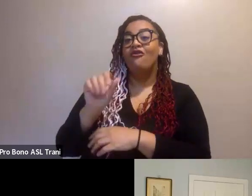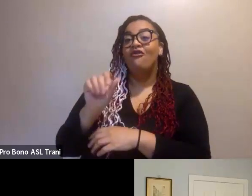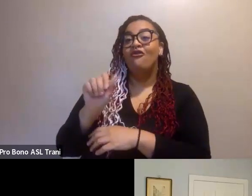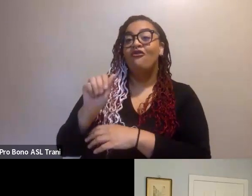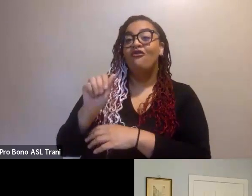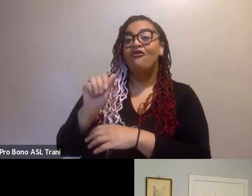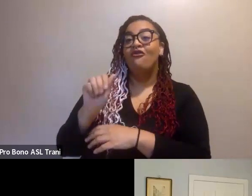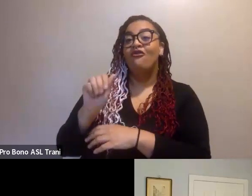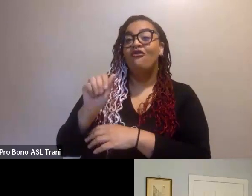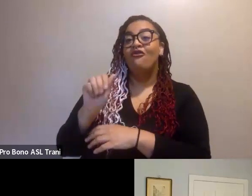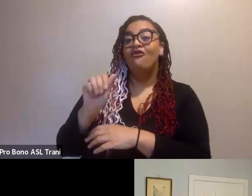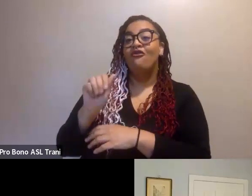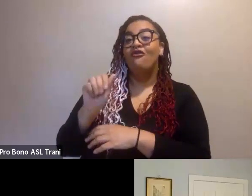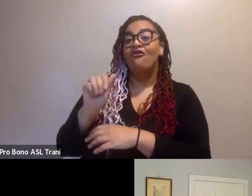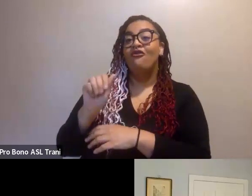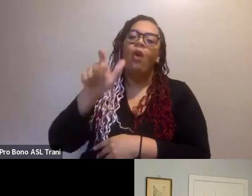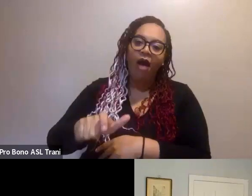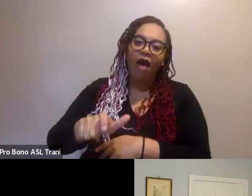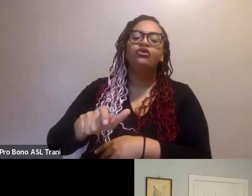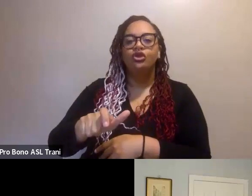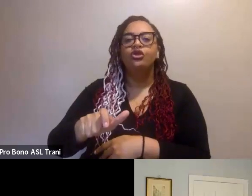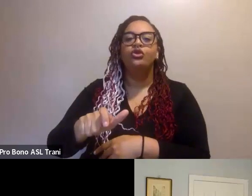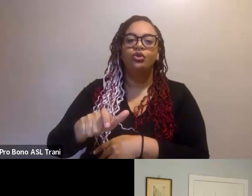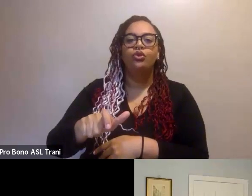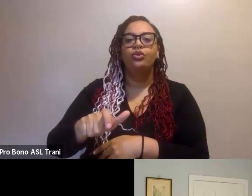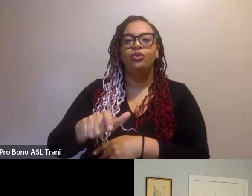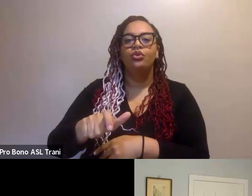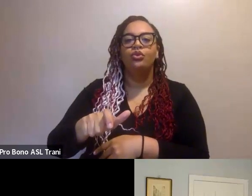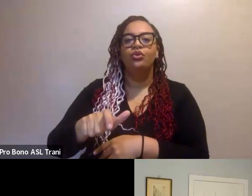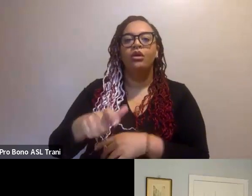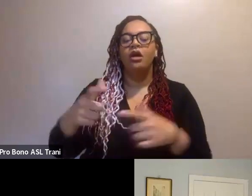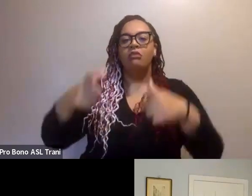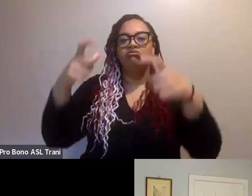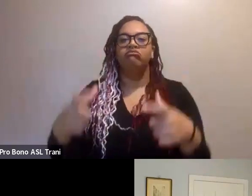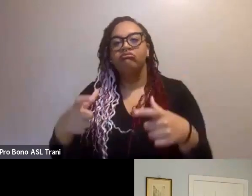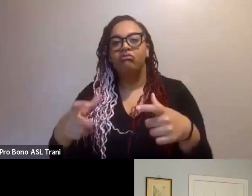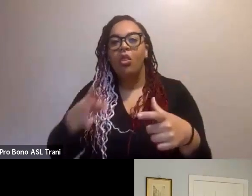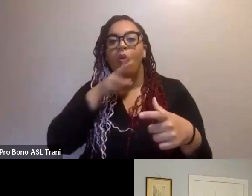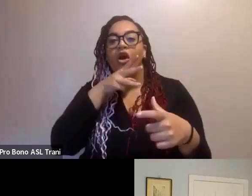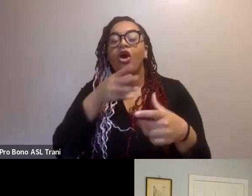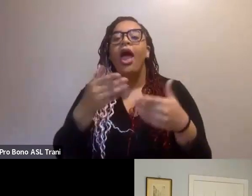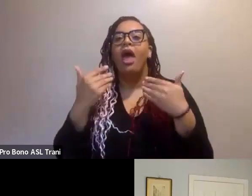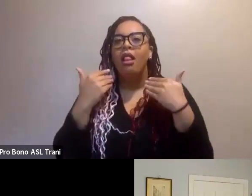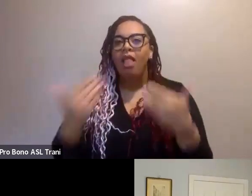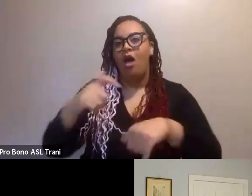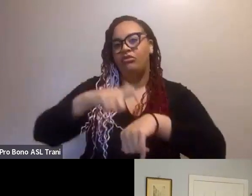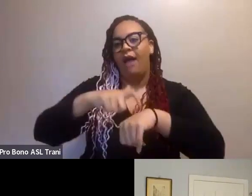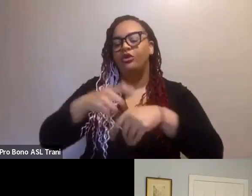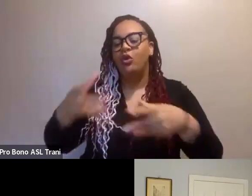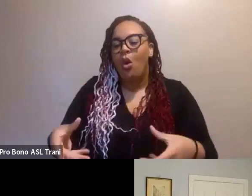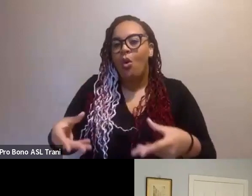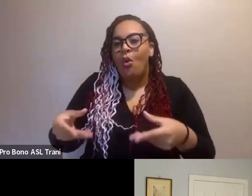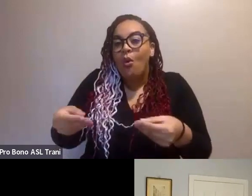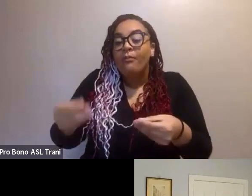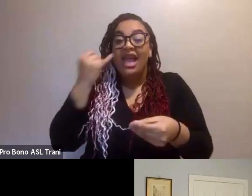the water, you have to just like put it on top of the water and just let it absorb. If you push it, like submerge it underneath, it will